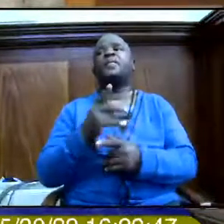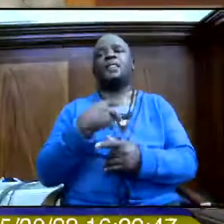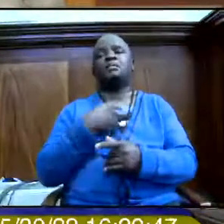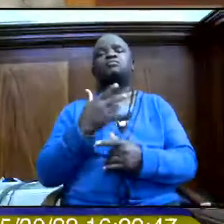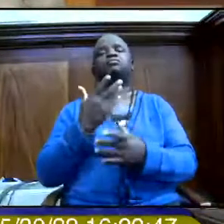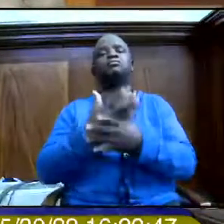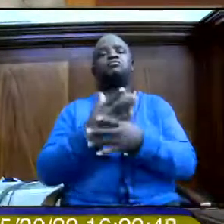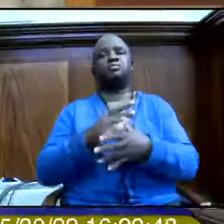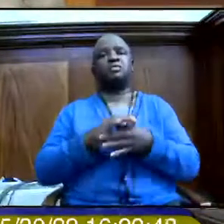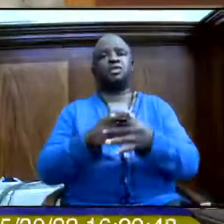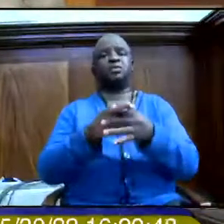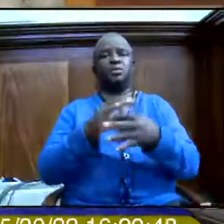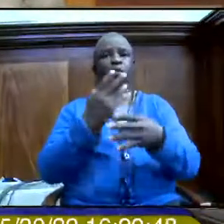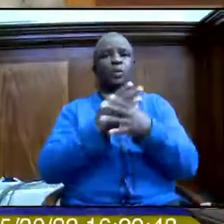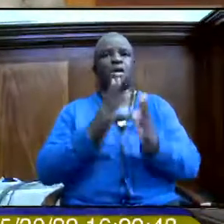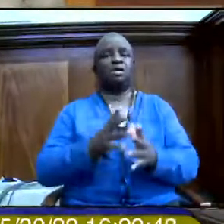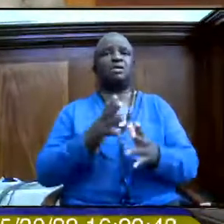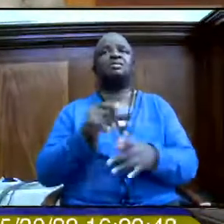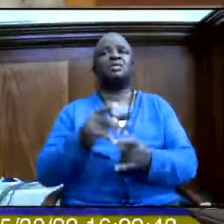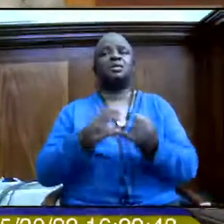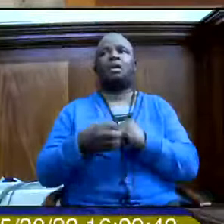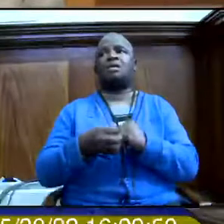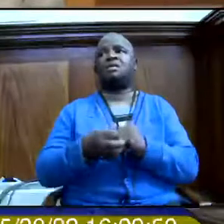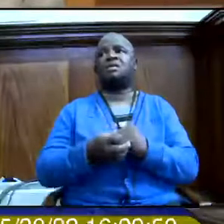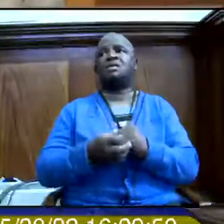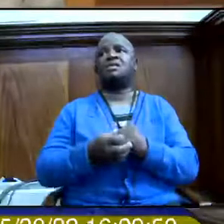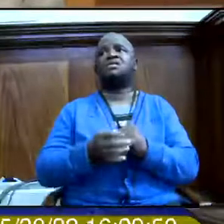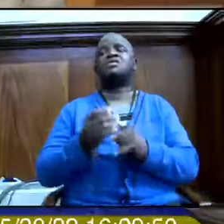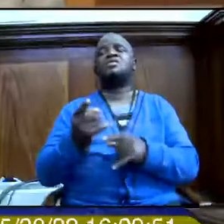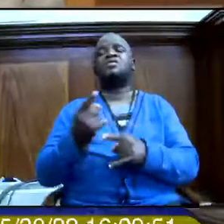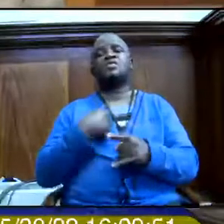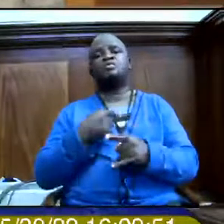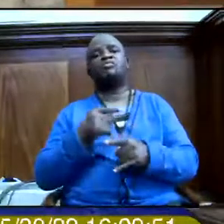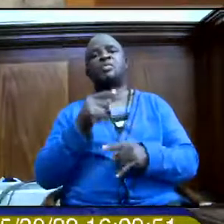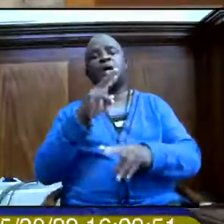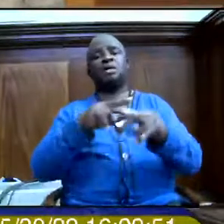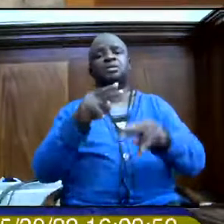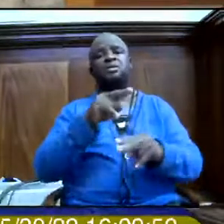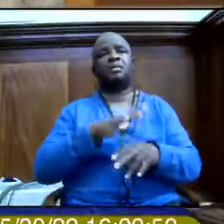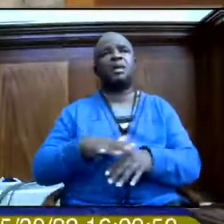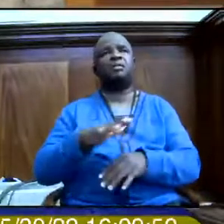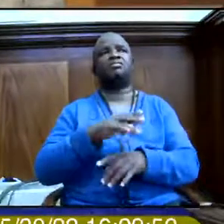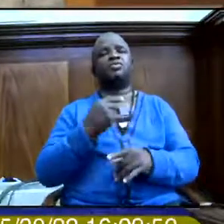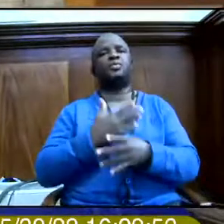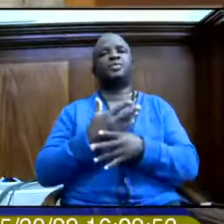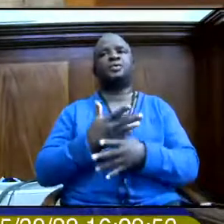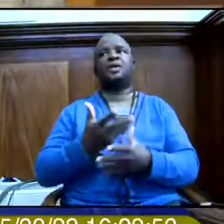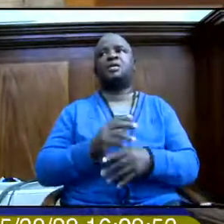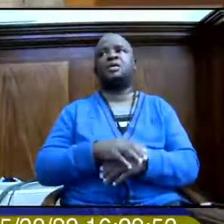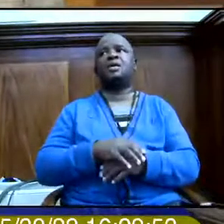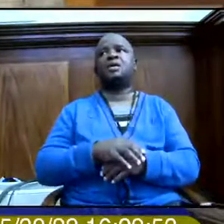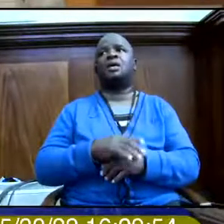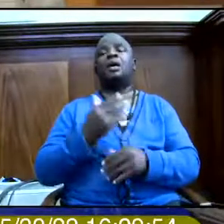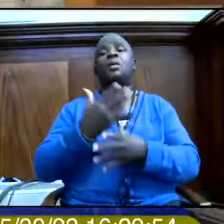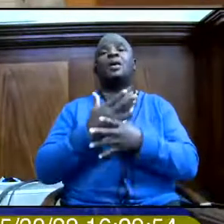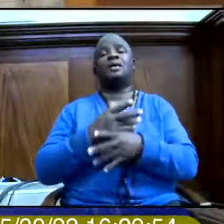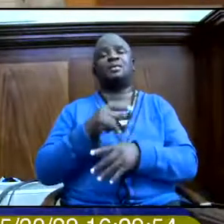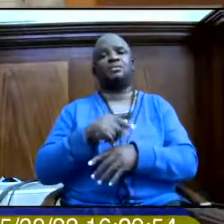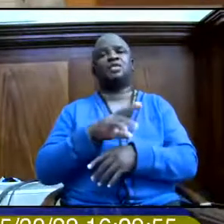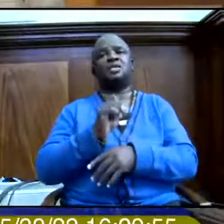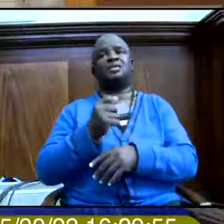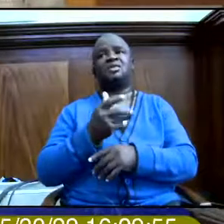workers try to to check the conditions under under which we work we the workers of this